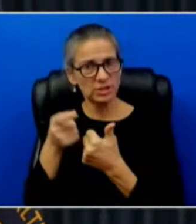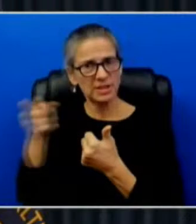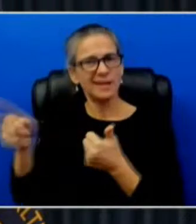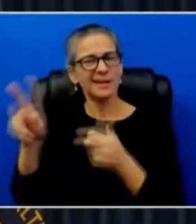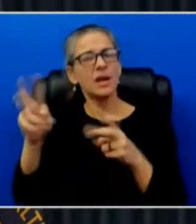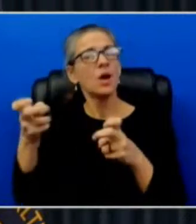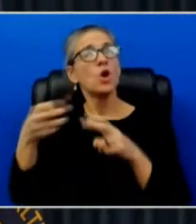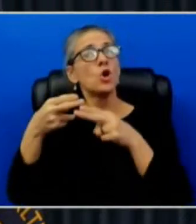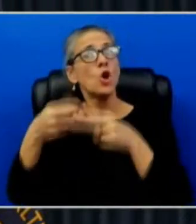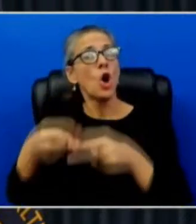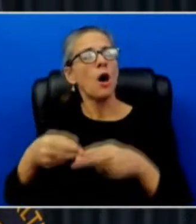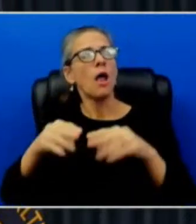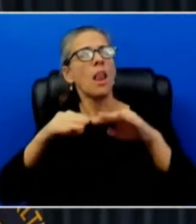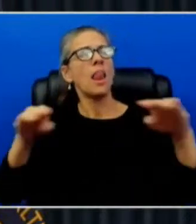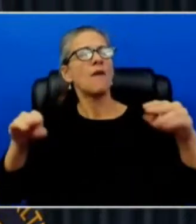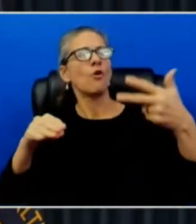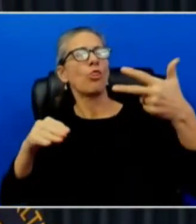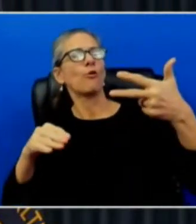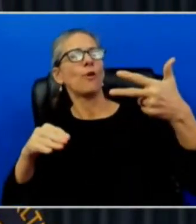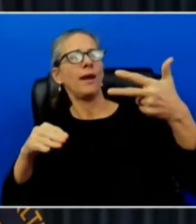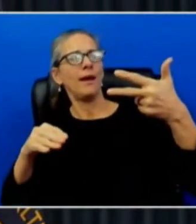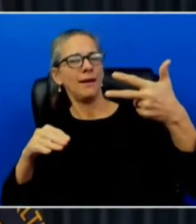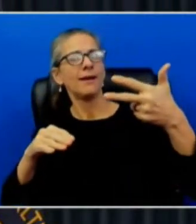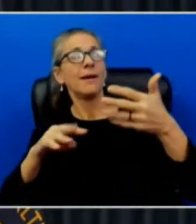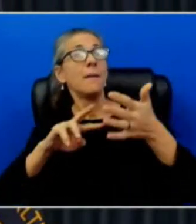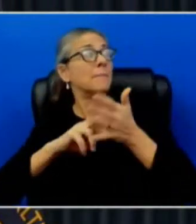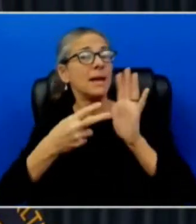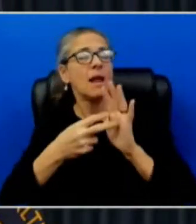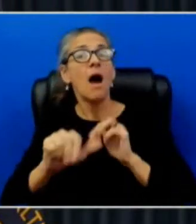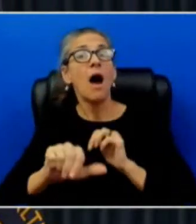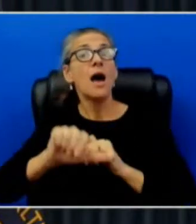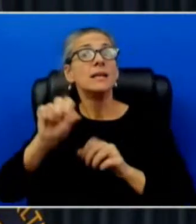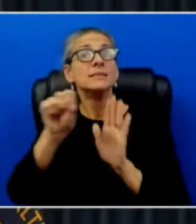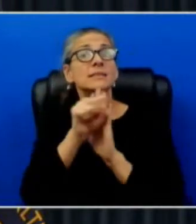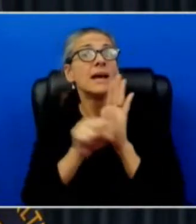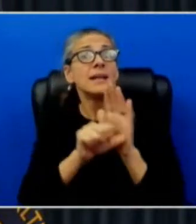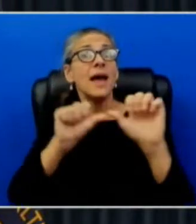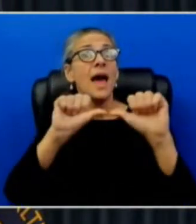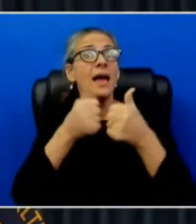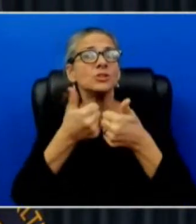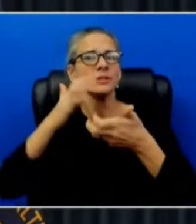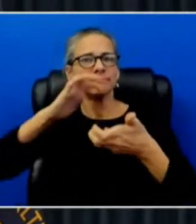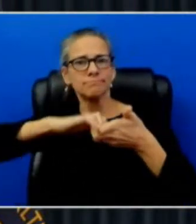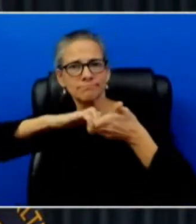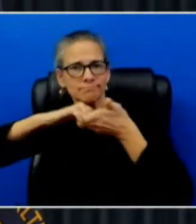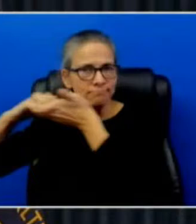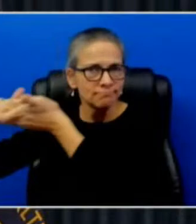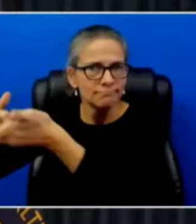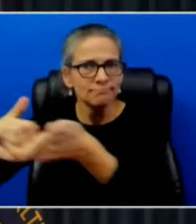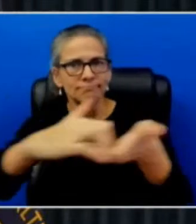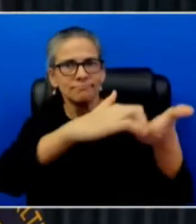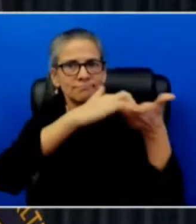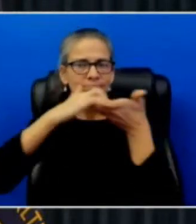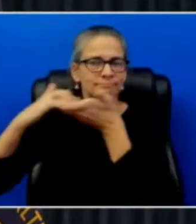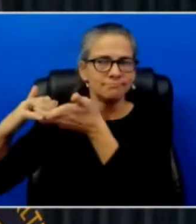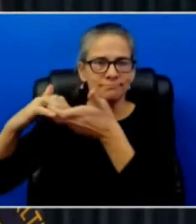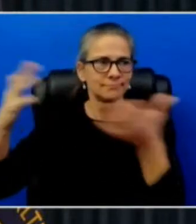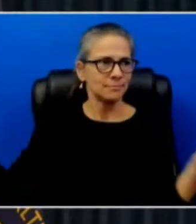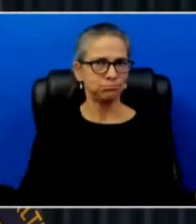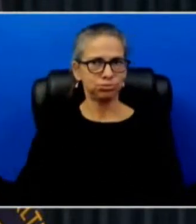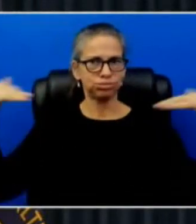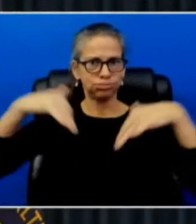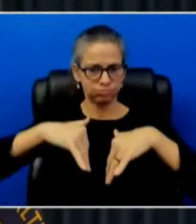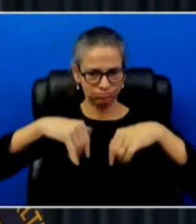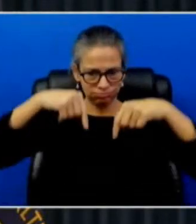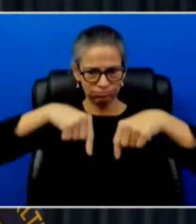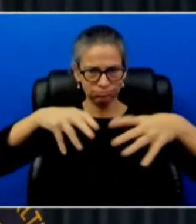in our state partners from across other state agencies to the Emergency Operations Center to be there to be kind of a hub or a center for these